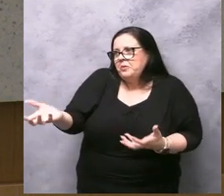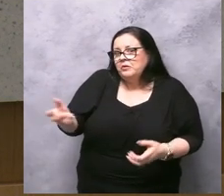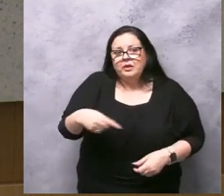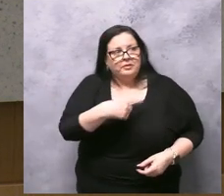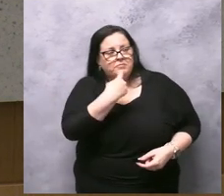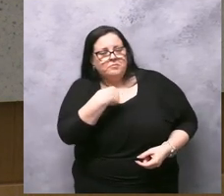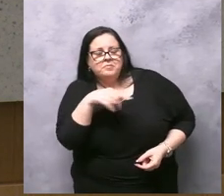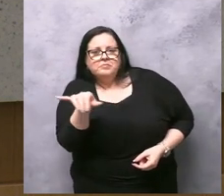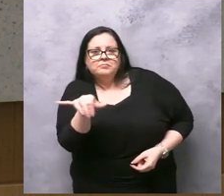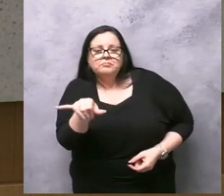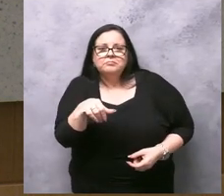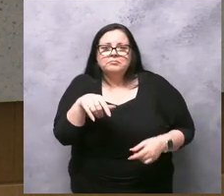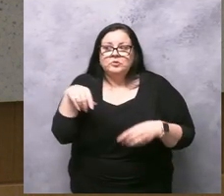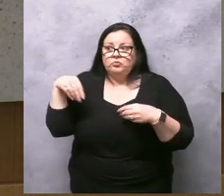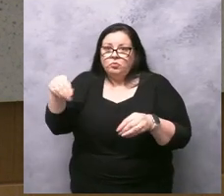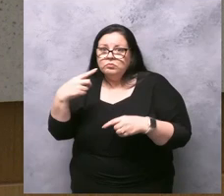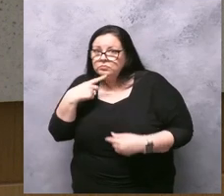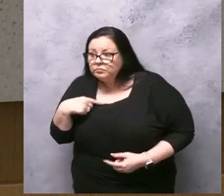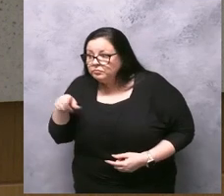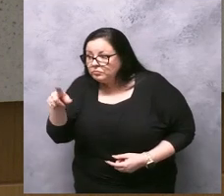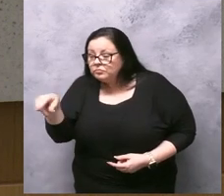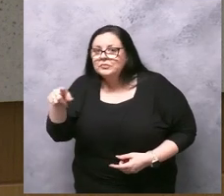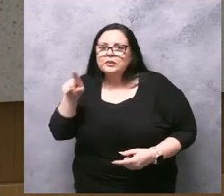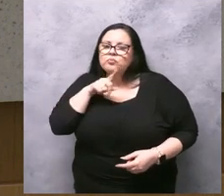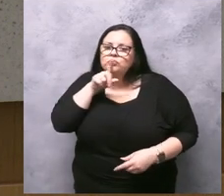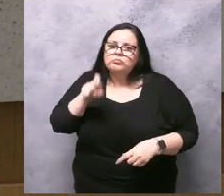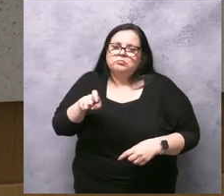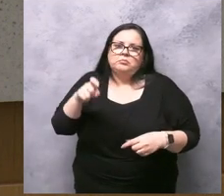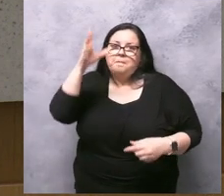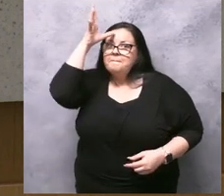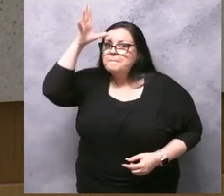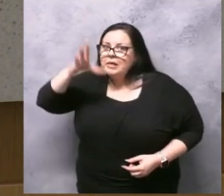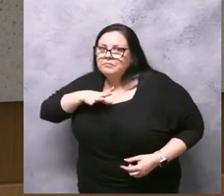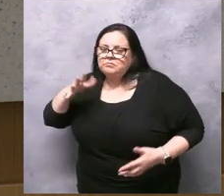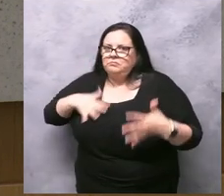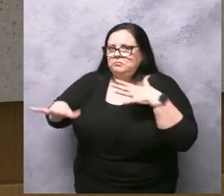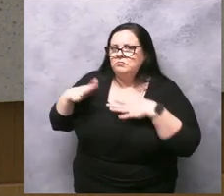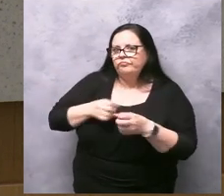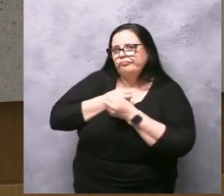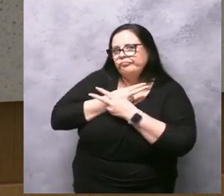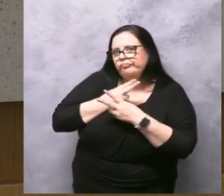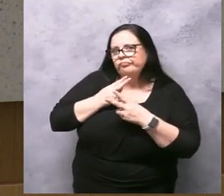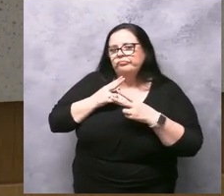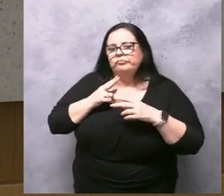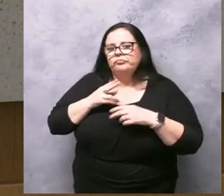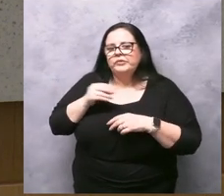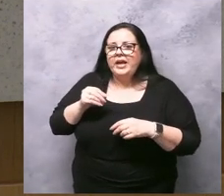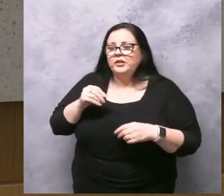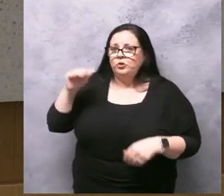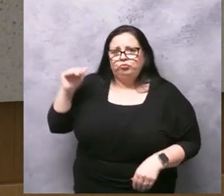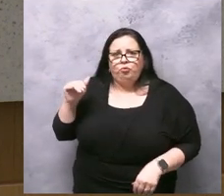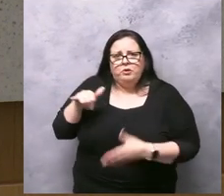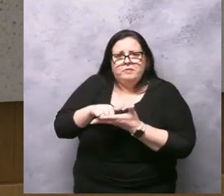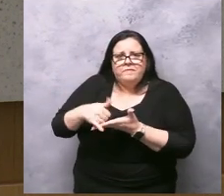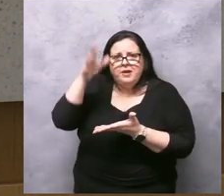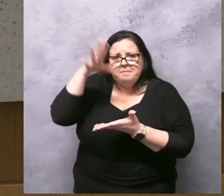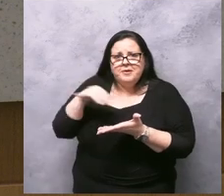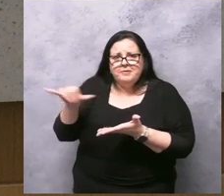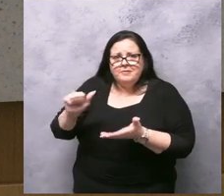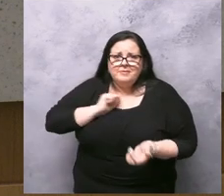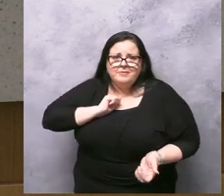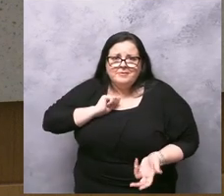me also that at the store that they really need men's outfits. And they even take short, fat men like myself.